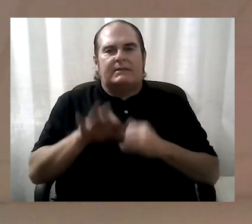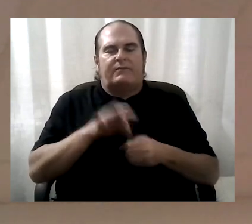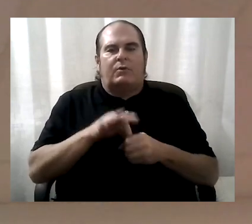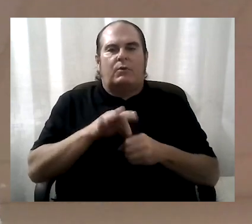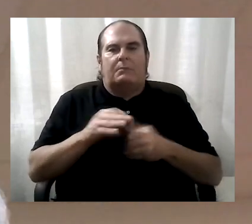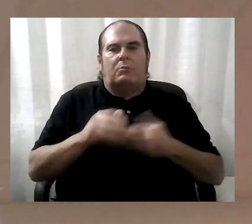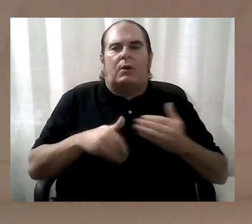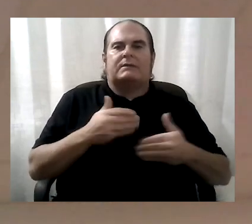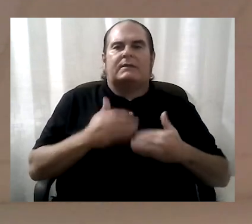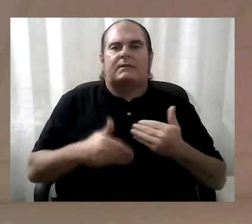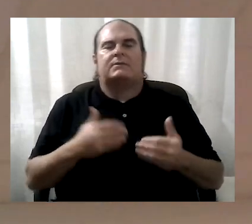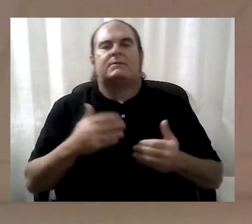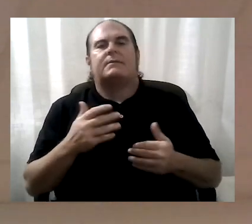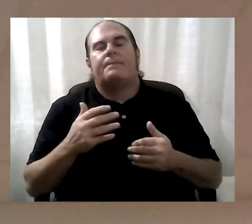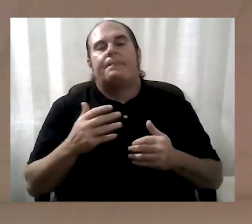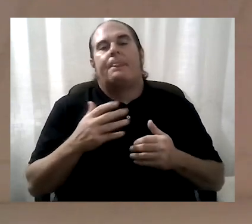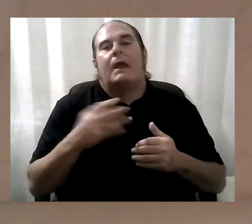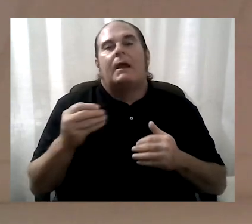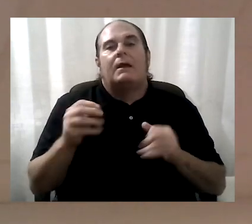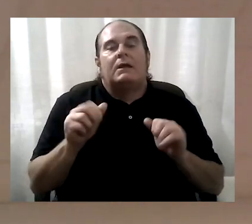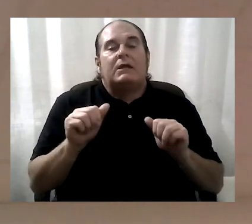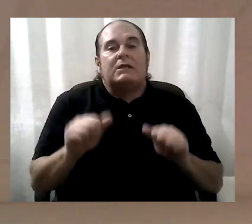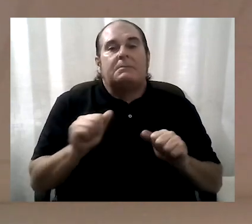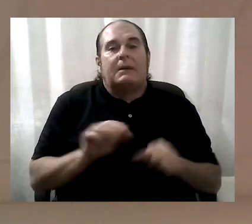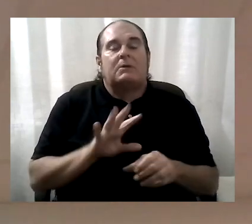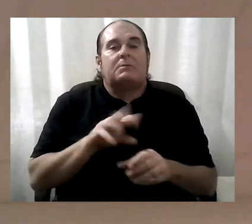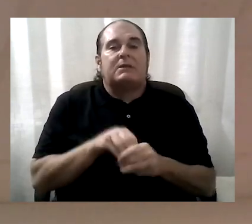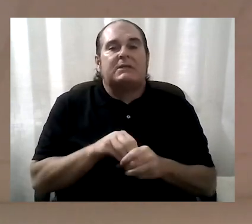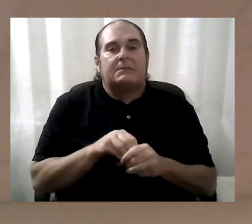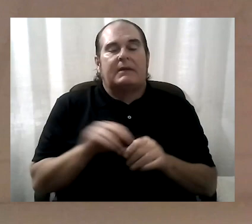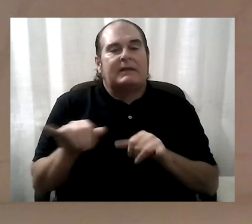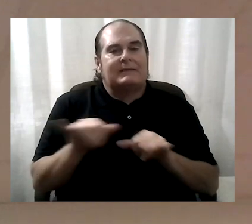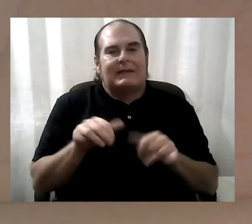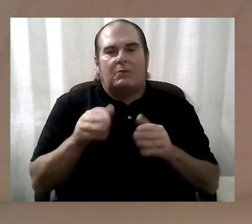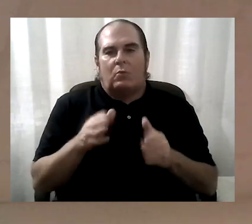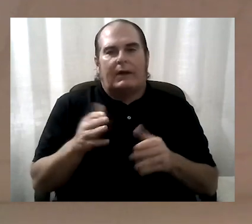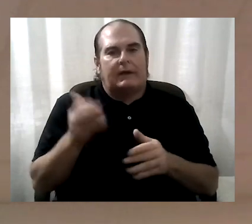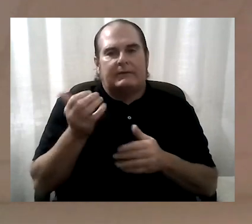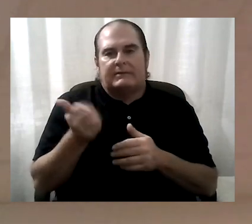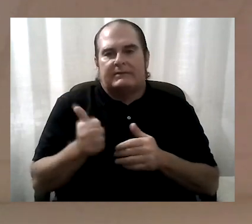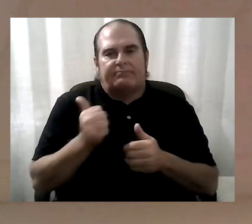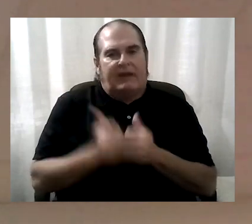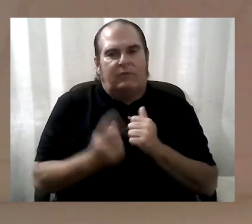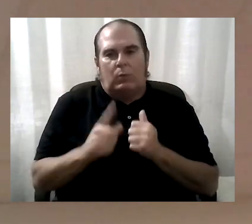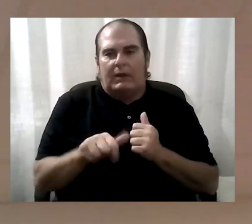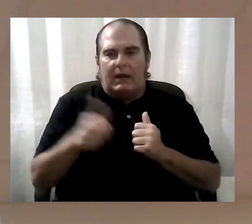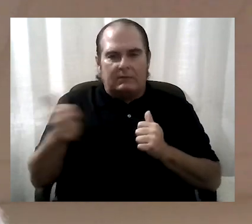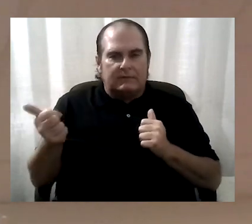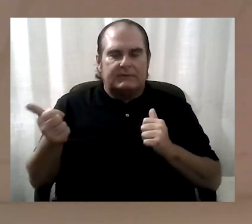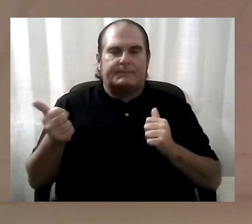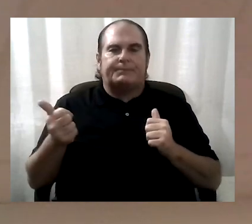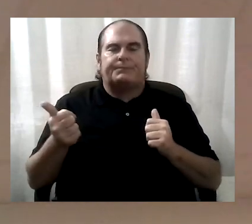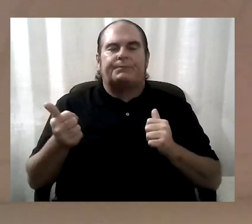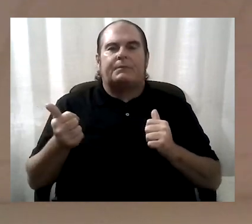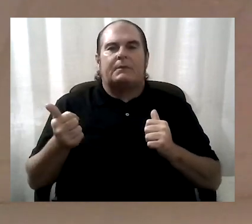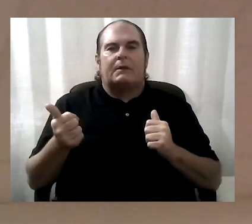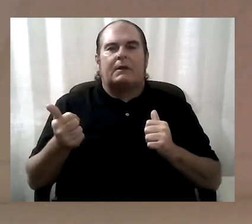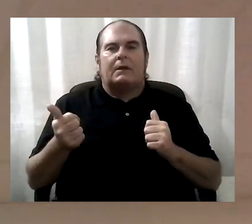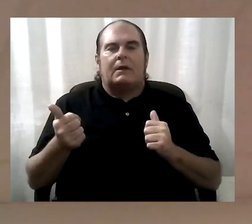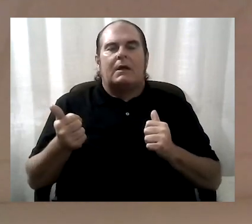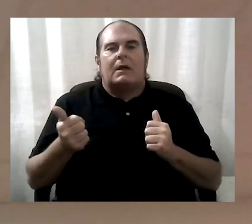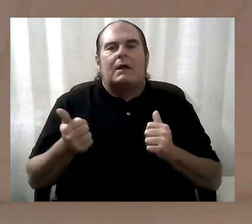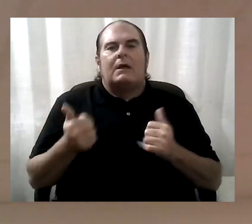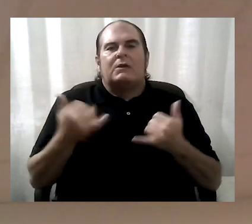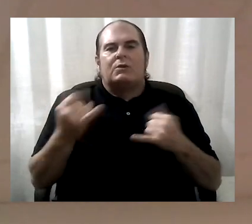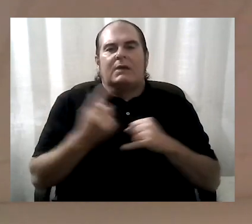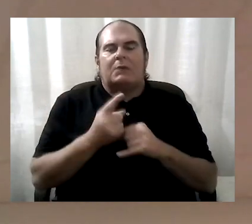to be able to participate the same way as everybody else. So today we're going to talk about voting in Texas, and